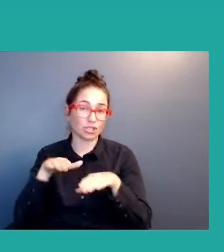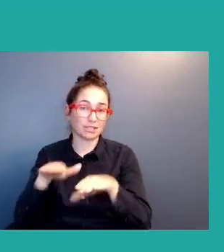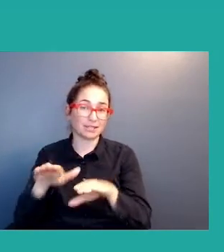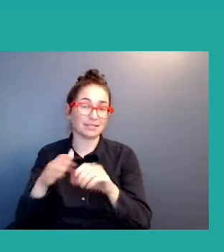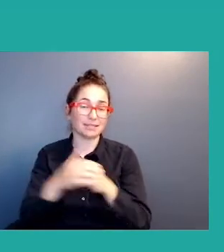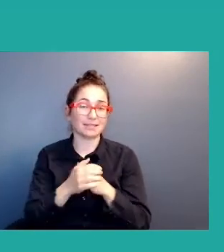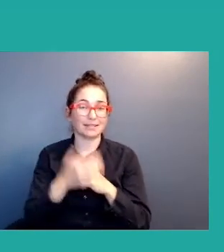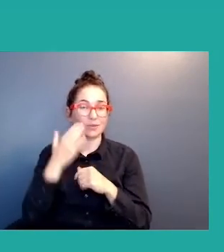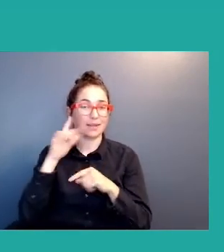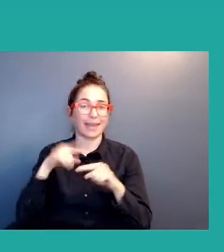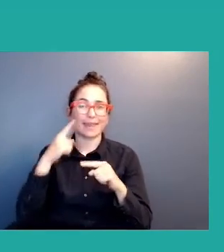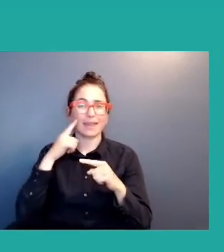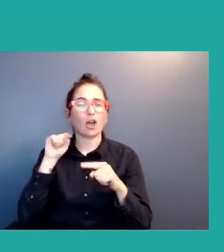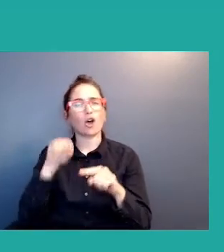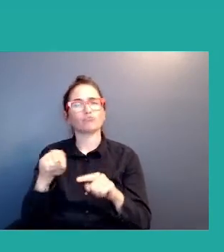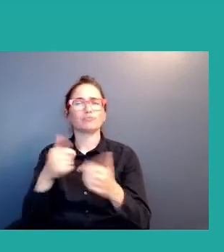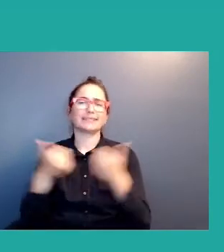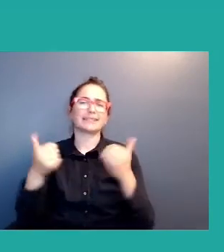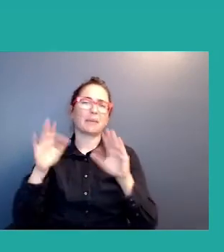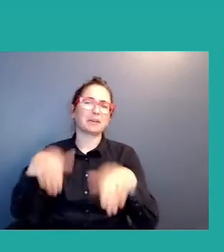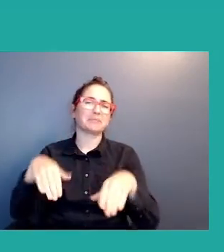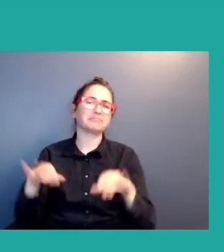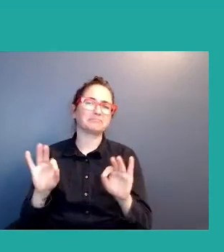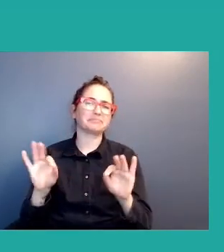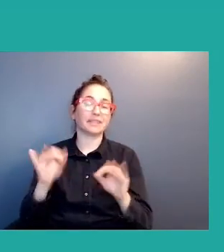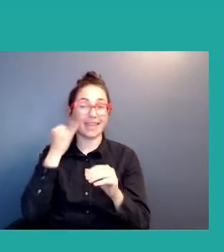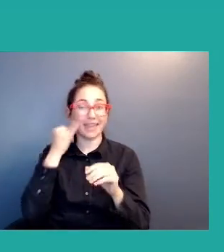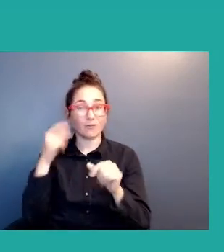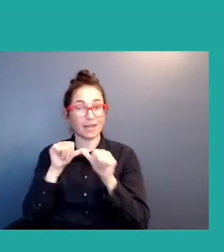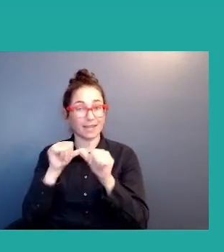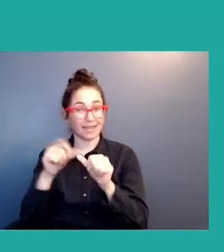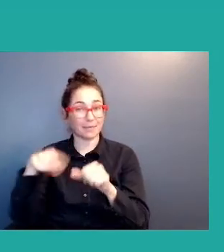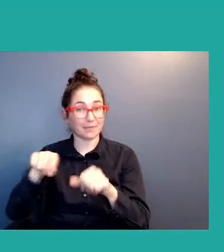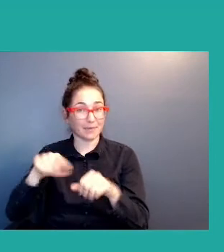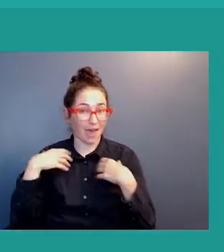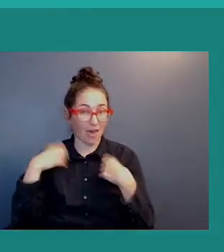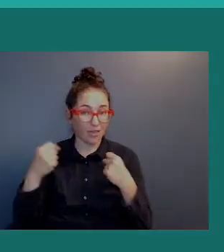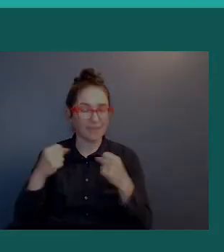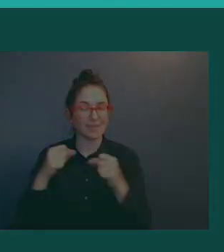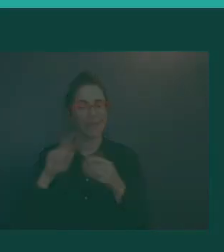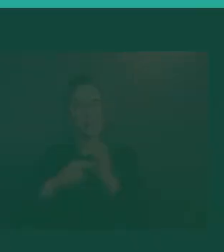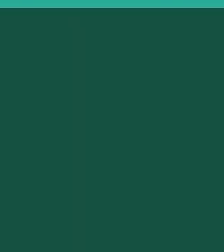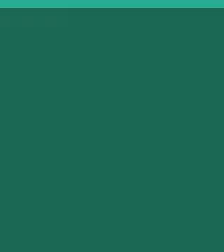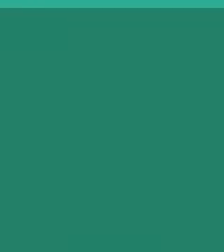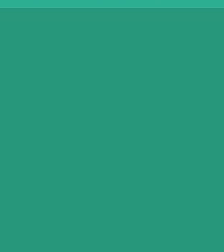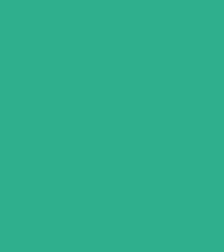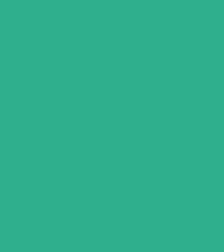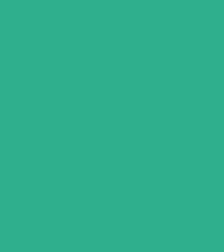as separate. And if we keep our oceans healthy, then we keep our communities healthy and we can have a just transition.